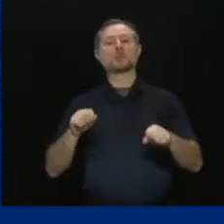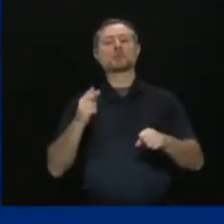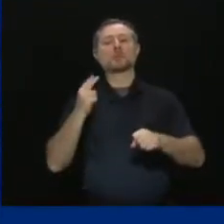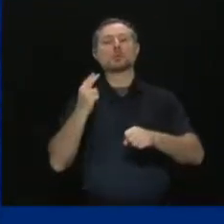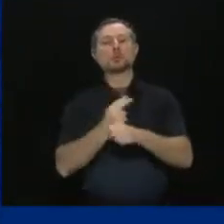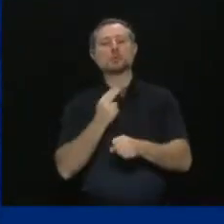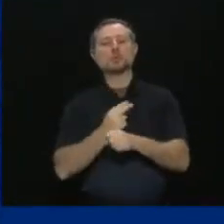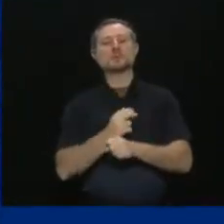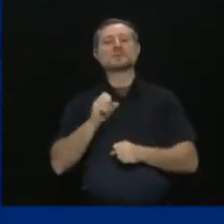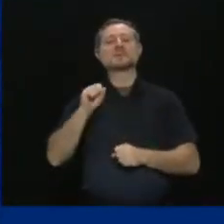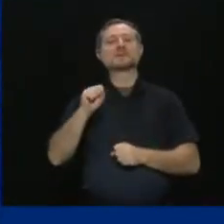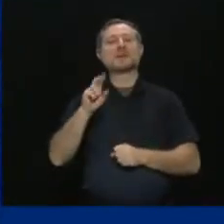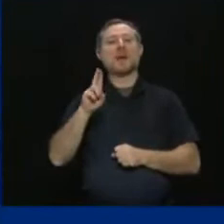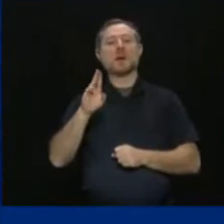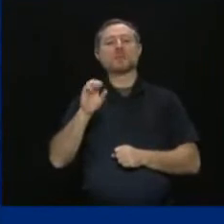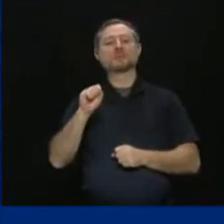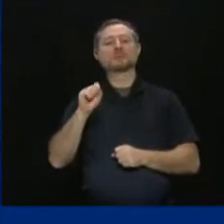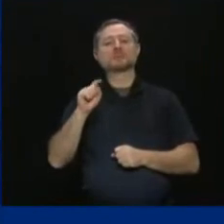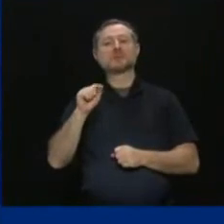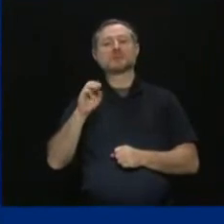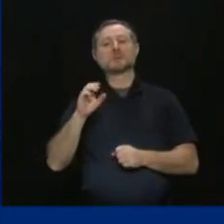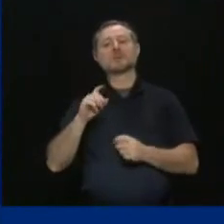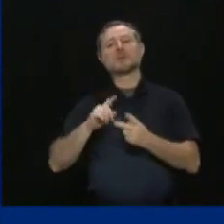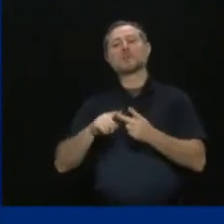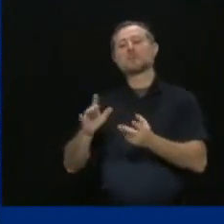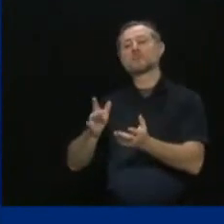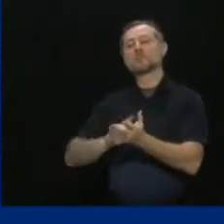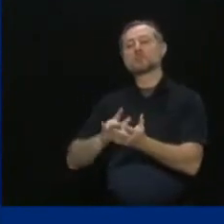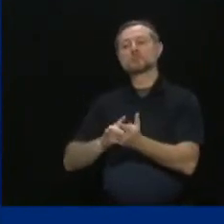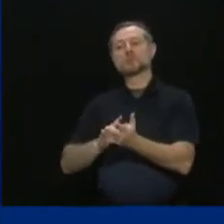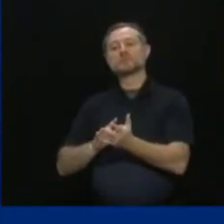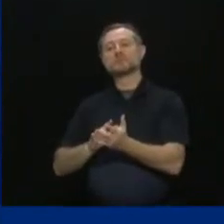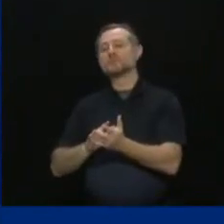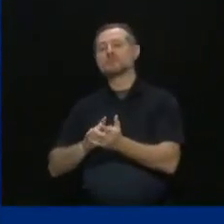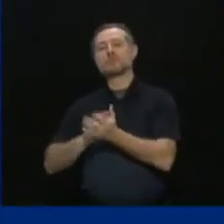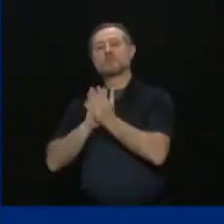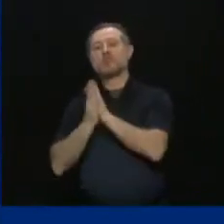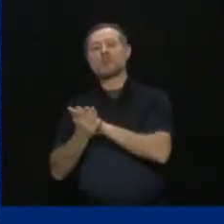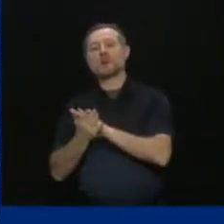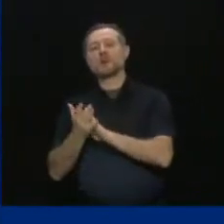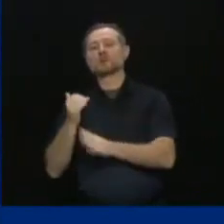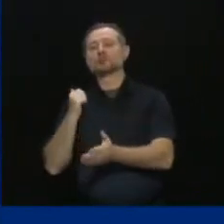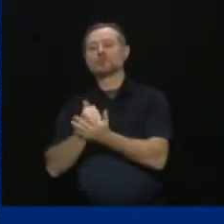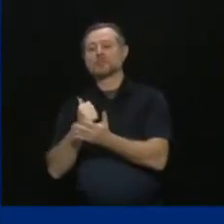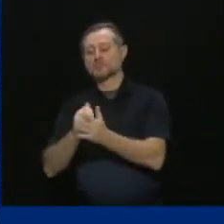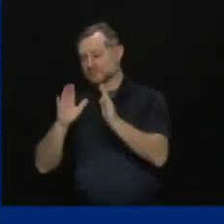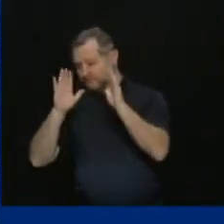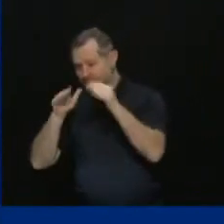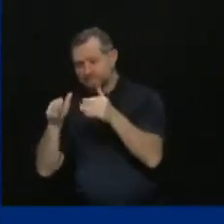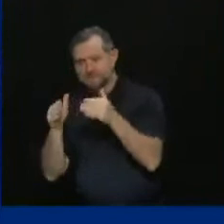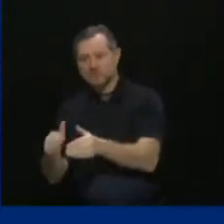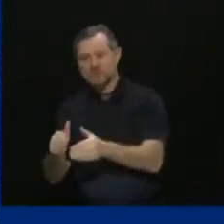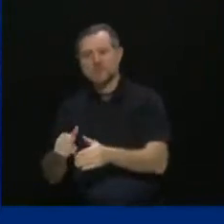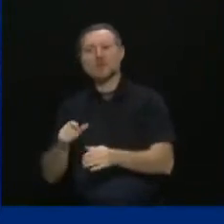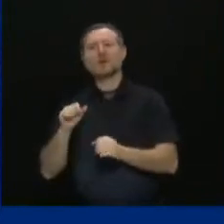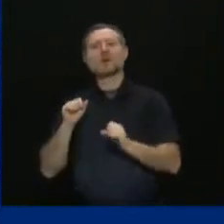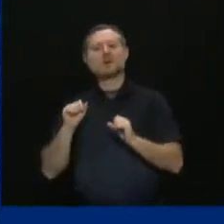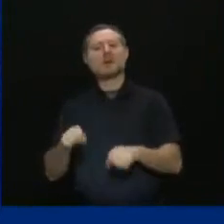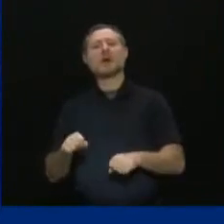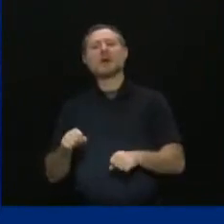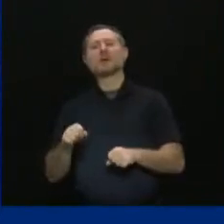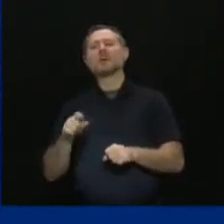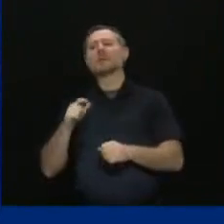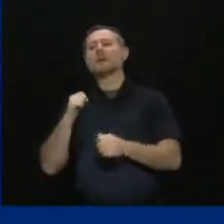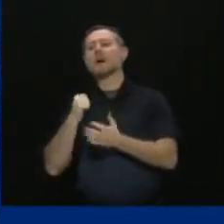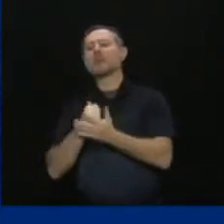through this, stop locking them up if their crime does not justify it, and we can make sure that we can start turning their lives around, and